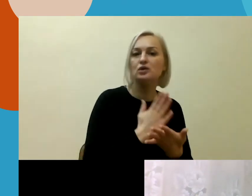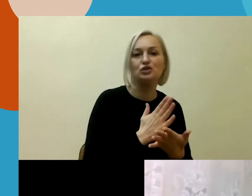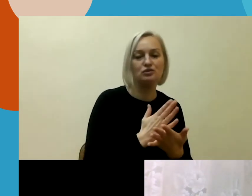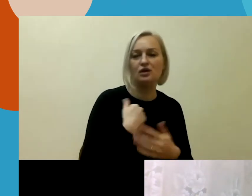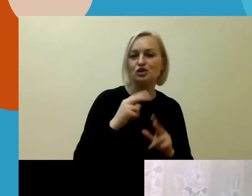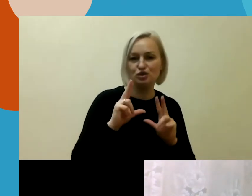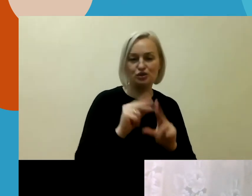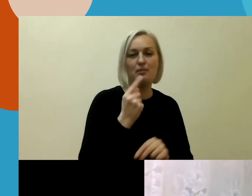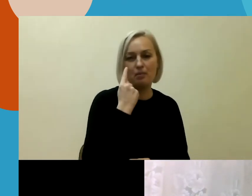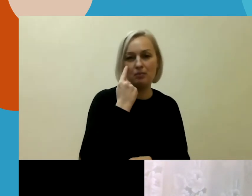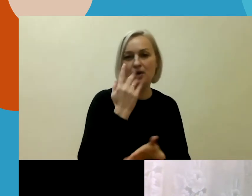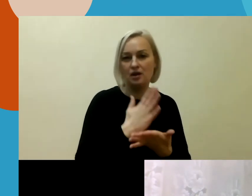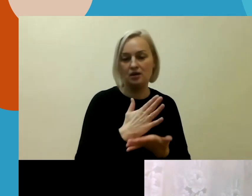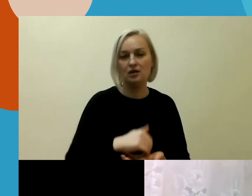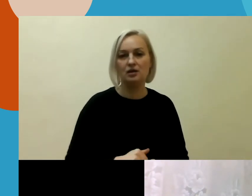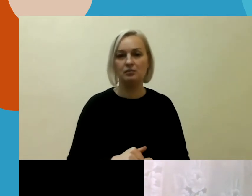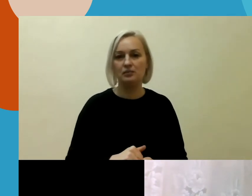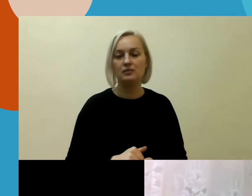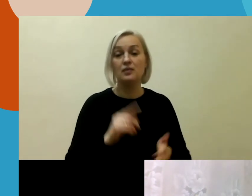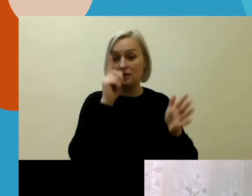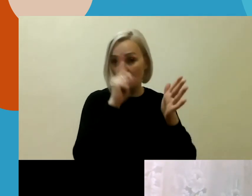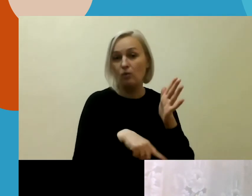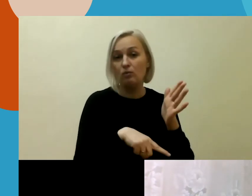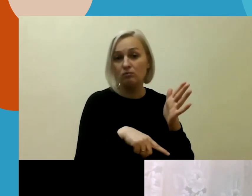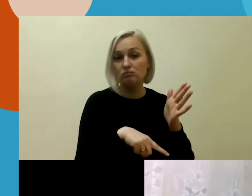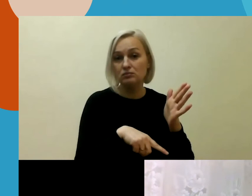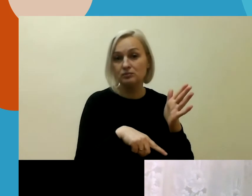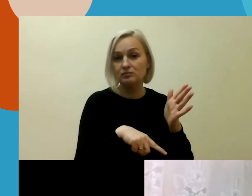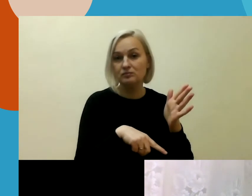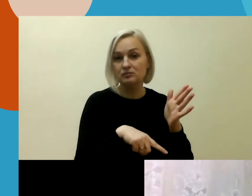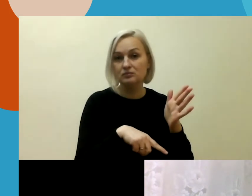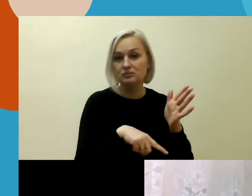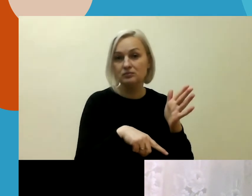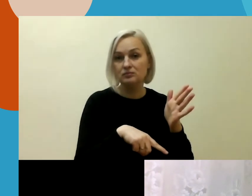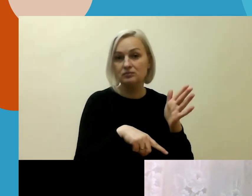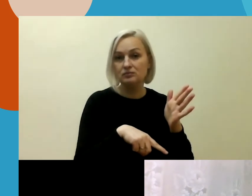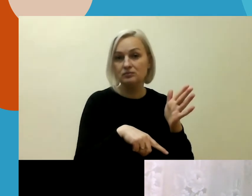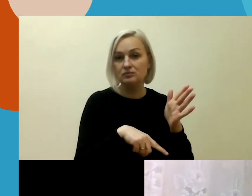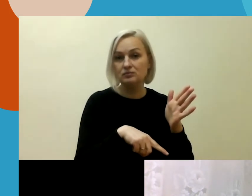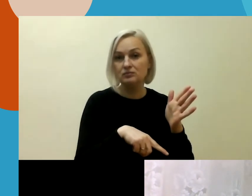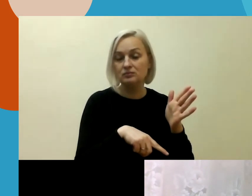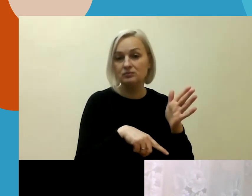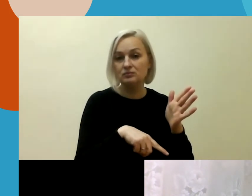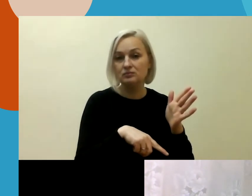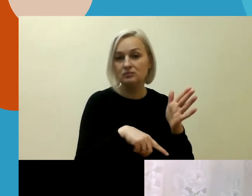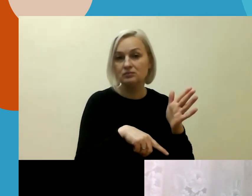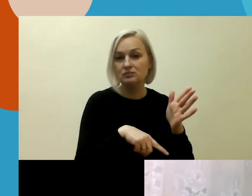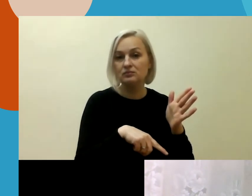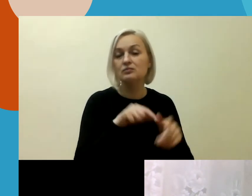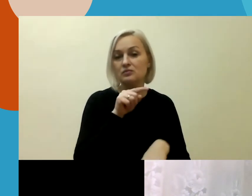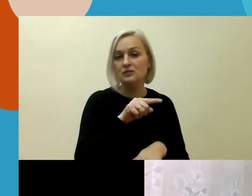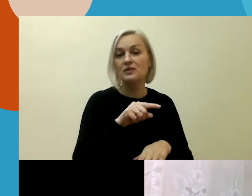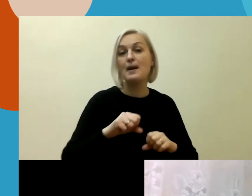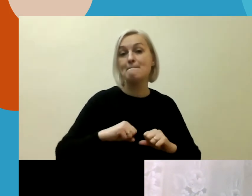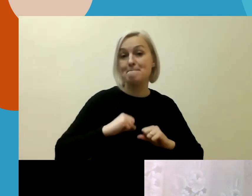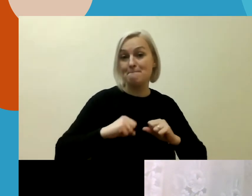assisted in developing the training material. So I see a lot of willingness to get involved in